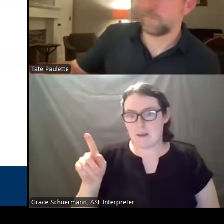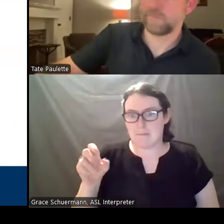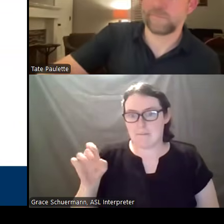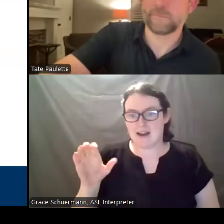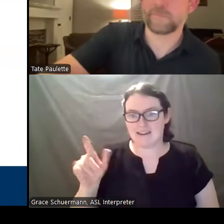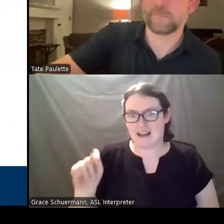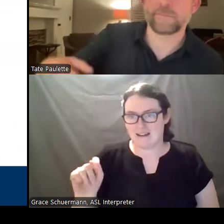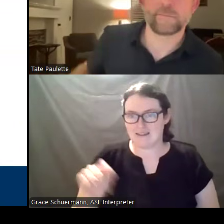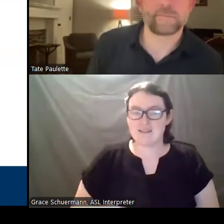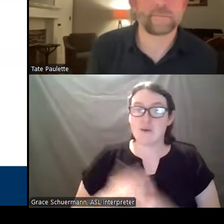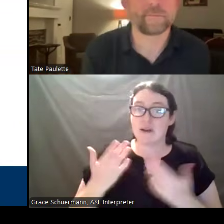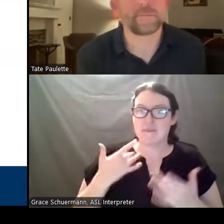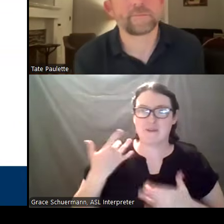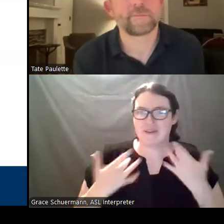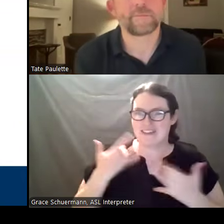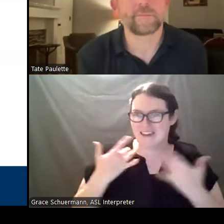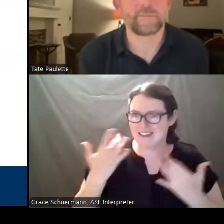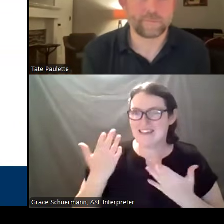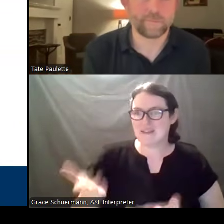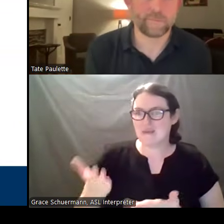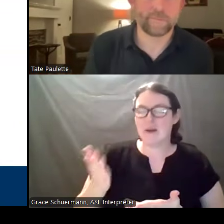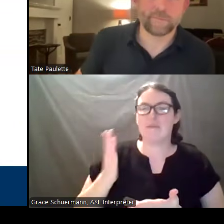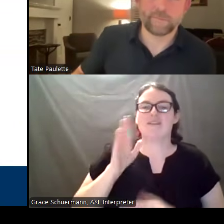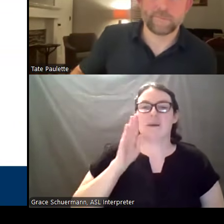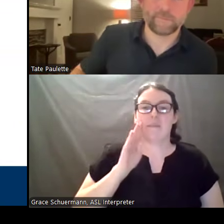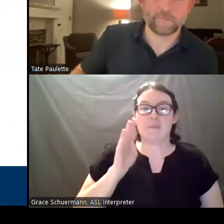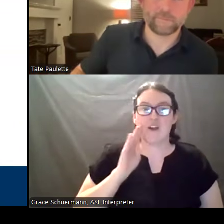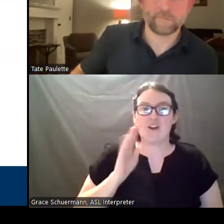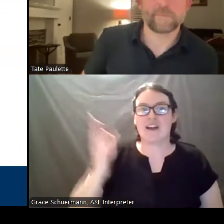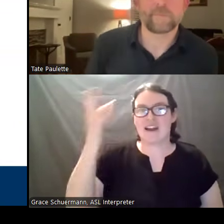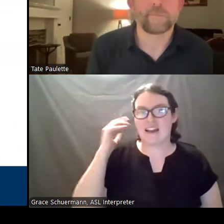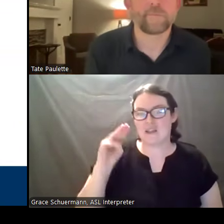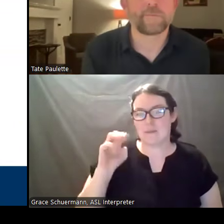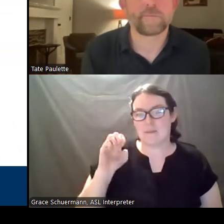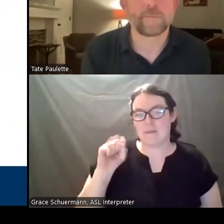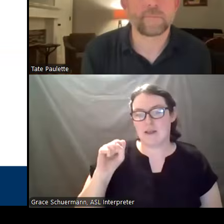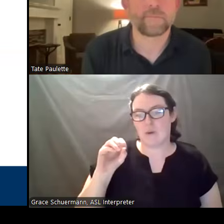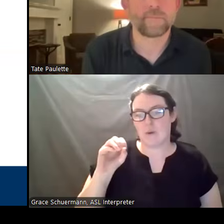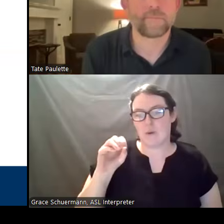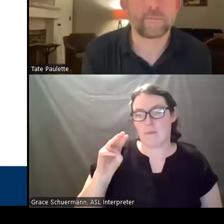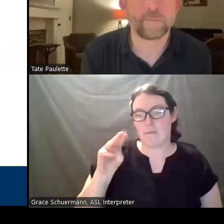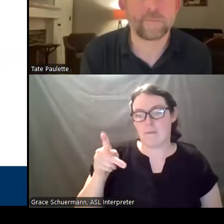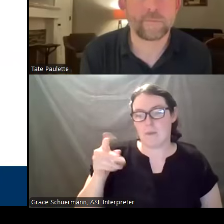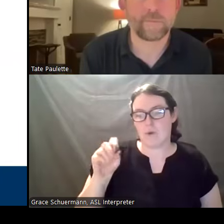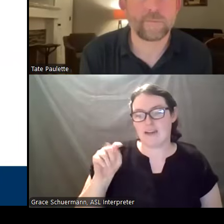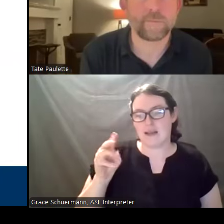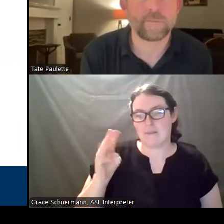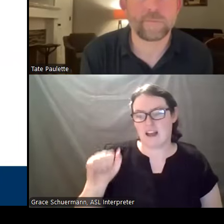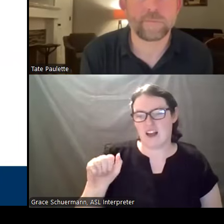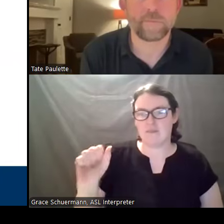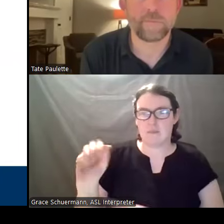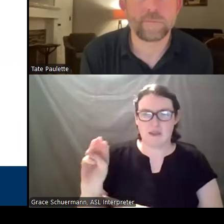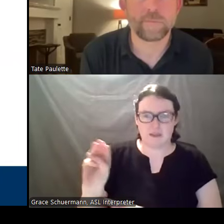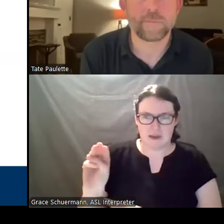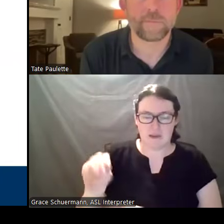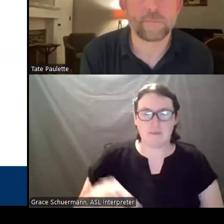speaker, who will be delivering his lecture, Beer in Ancient Mesopotamia. Before turning it over to Tate, I have